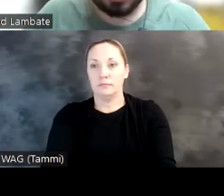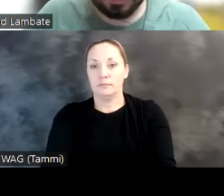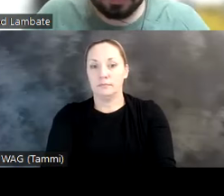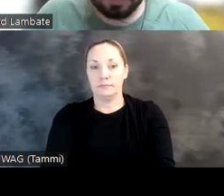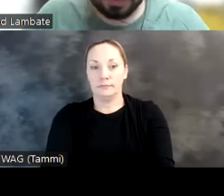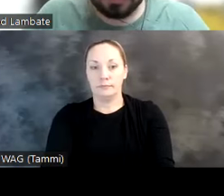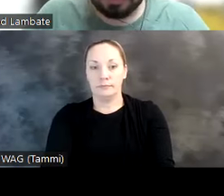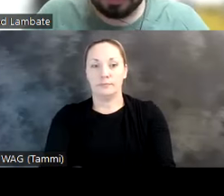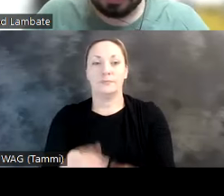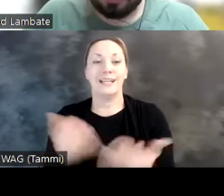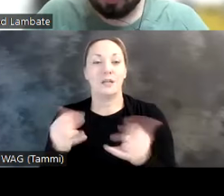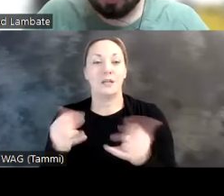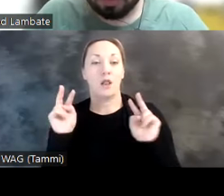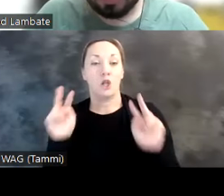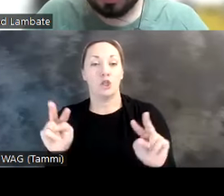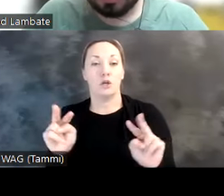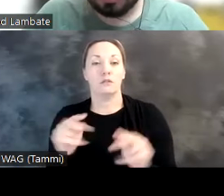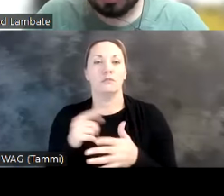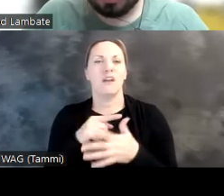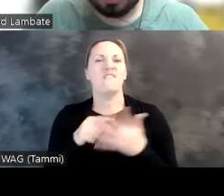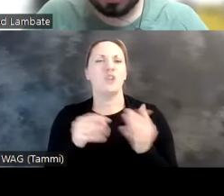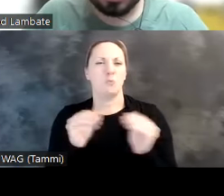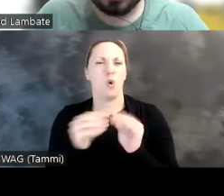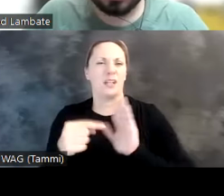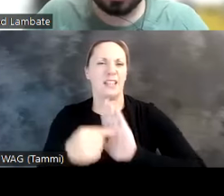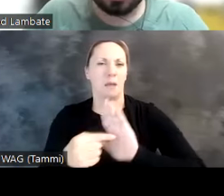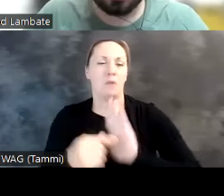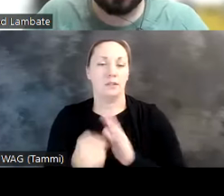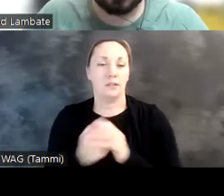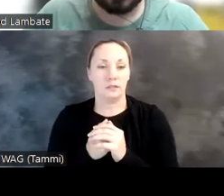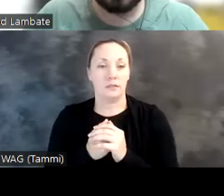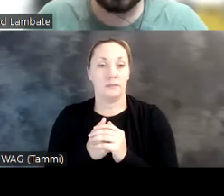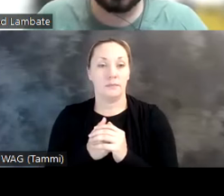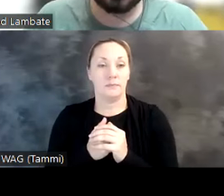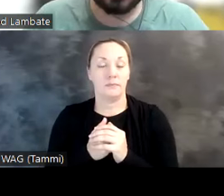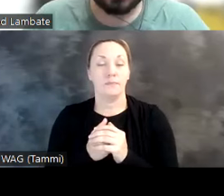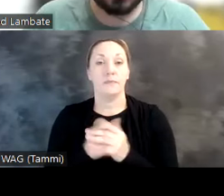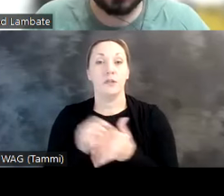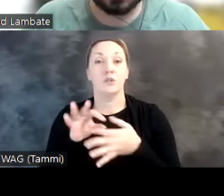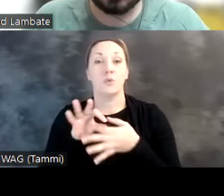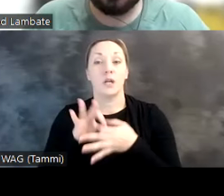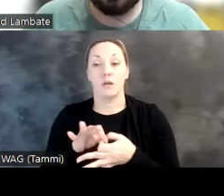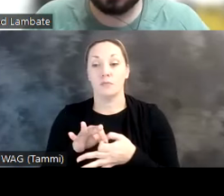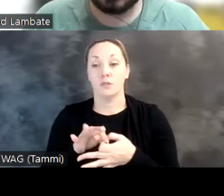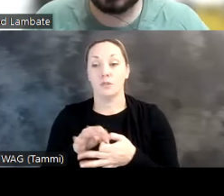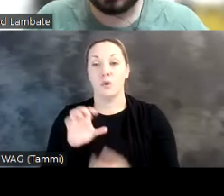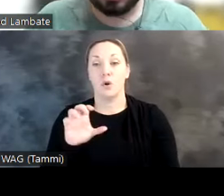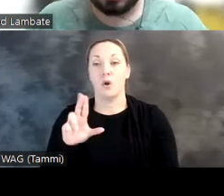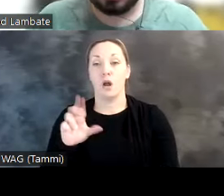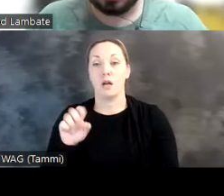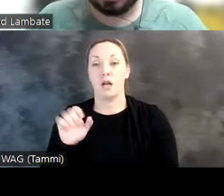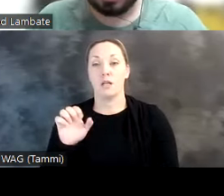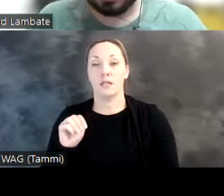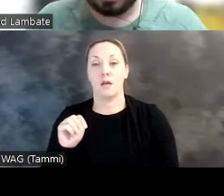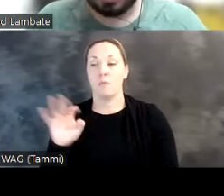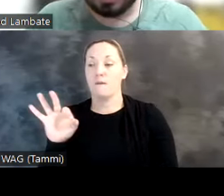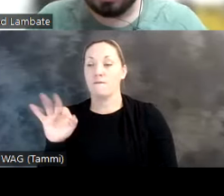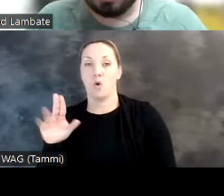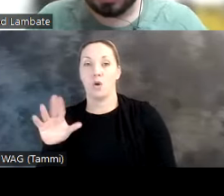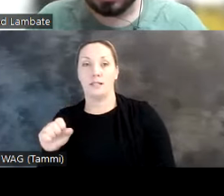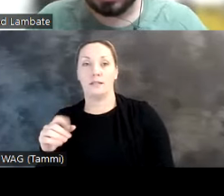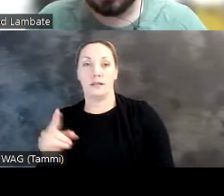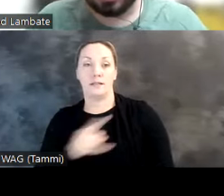Let's have a look at a few more on this. So when it comes to the custom focus styling, there are